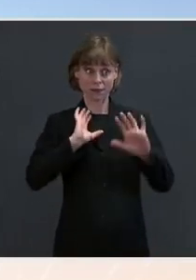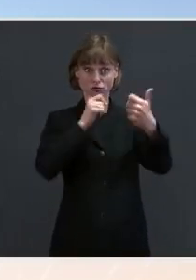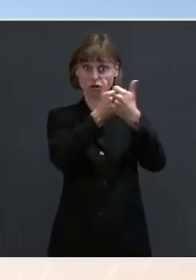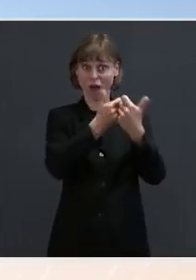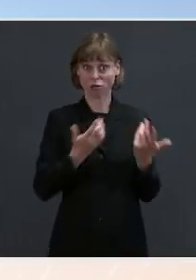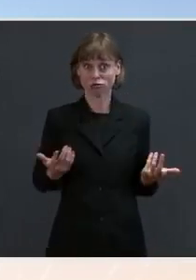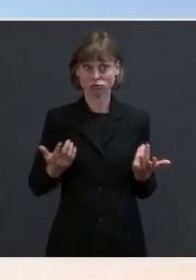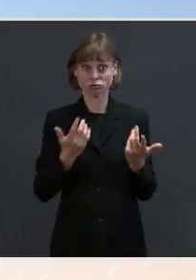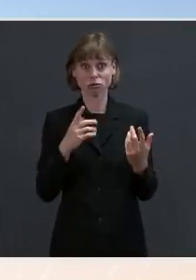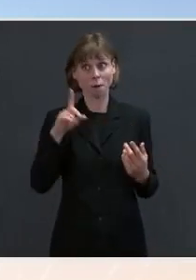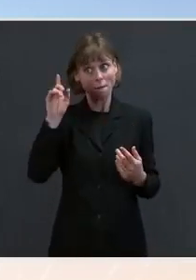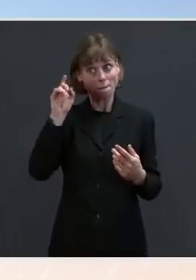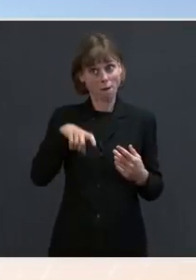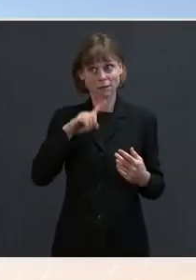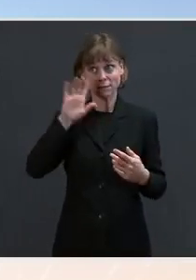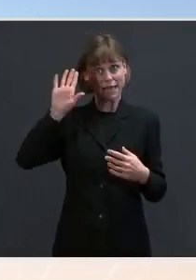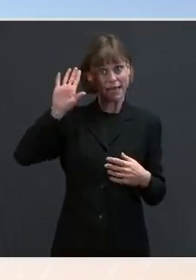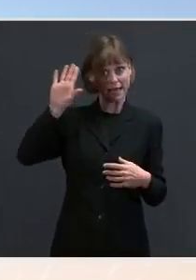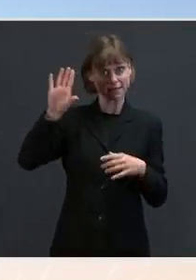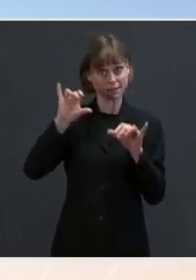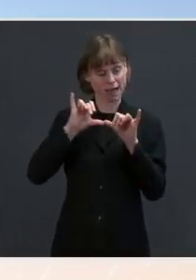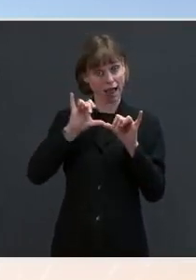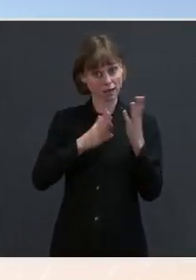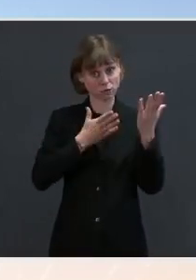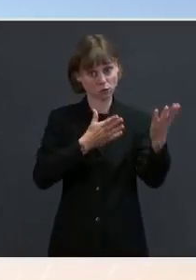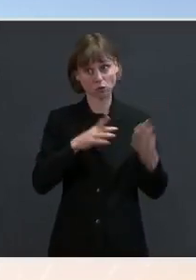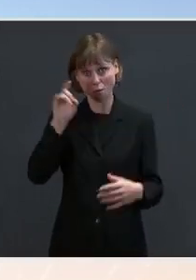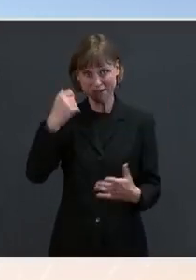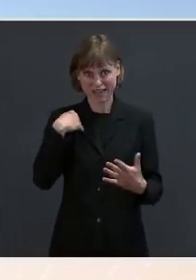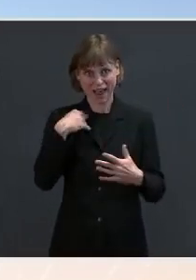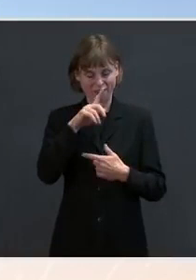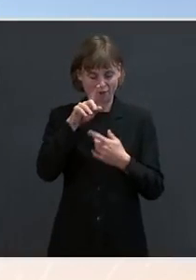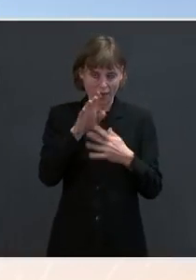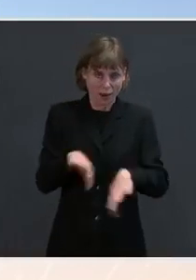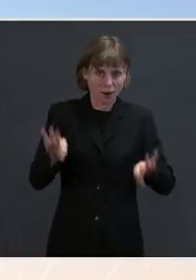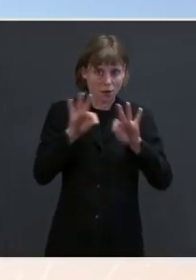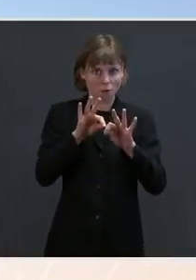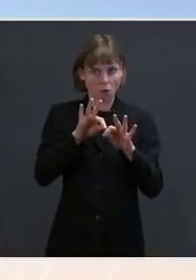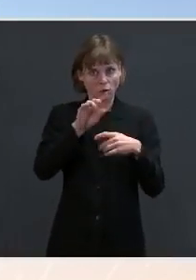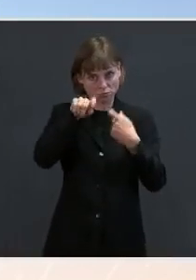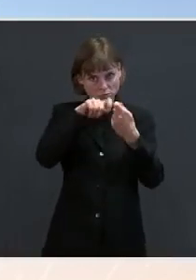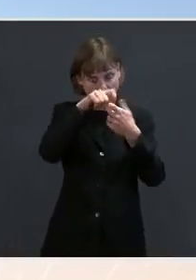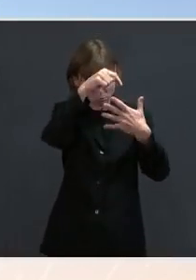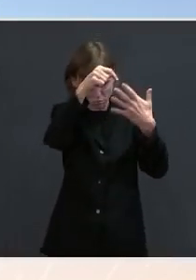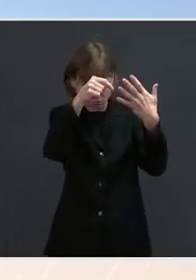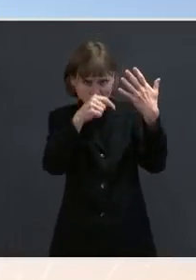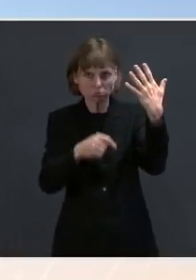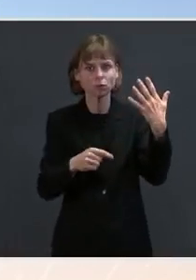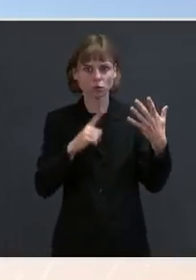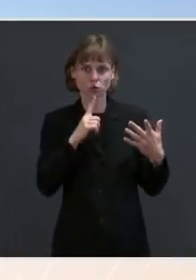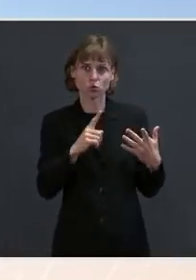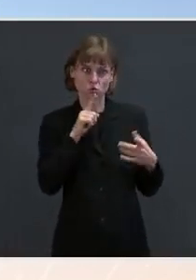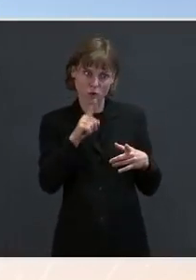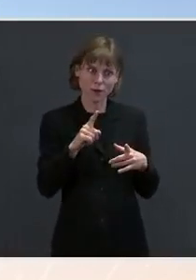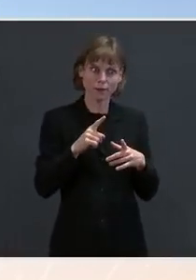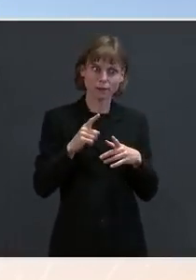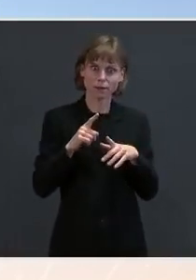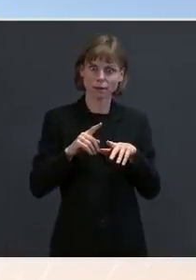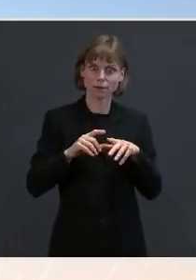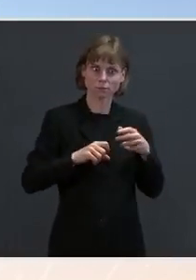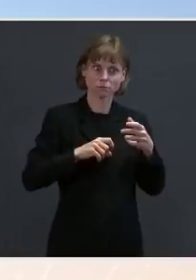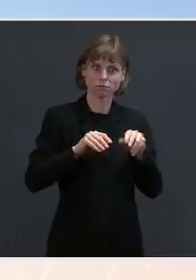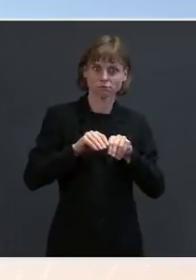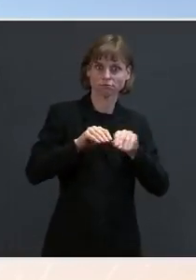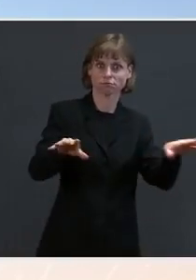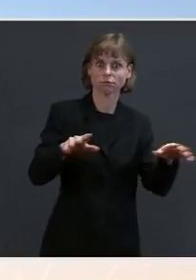he's proposed. It needs to have the core components in order to have the impact on the American people. And he's confident that he'll have 50 Democrats that all support where it